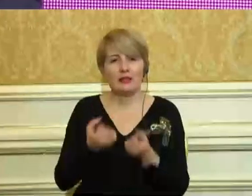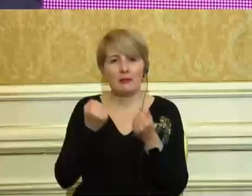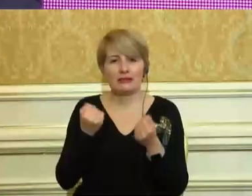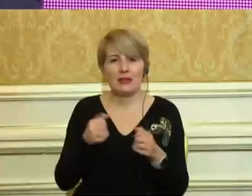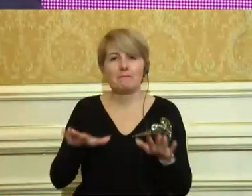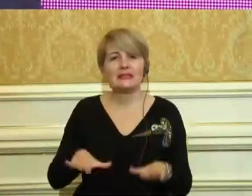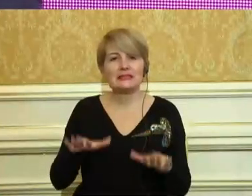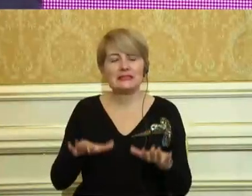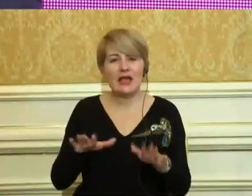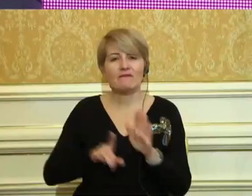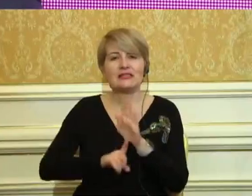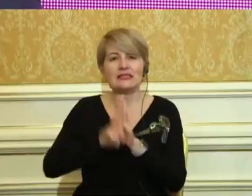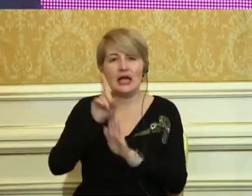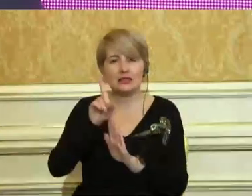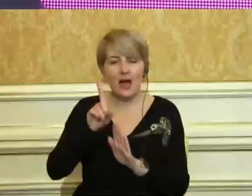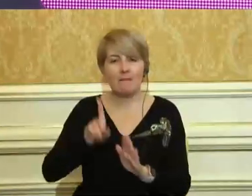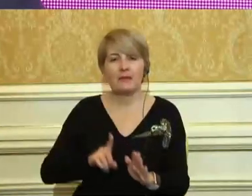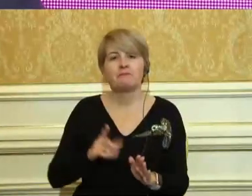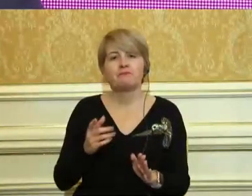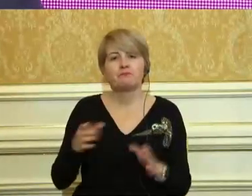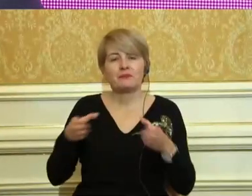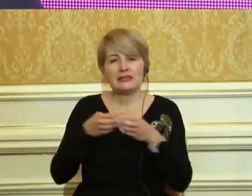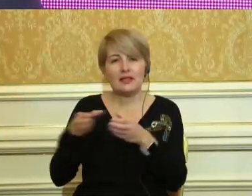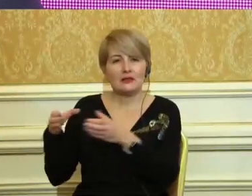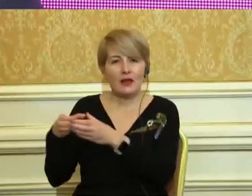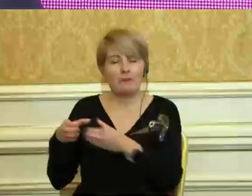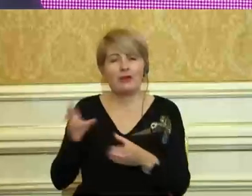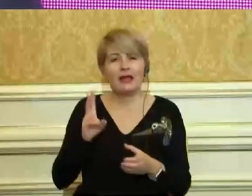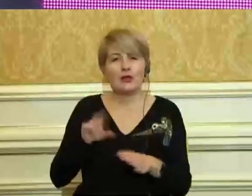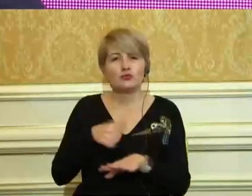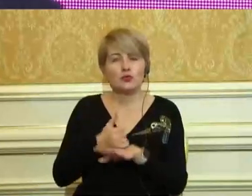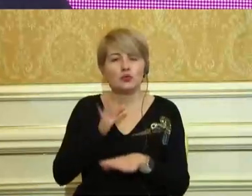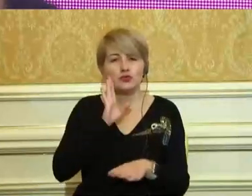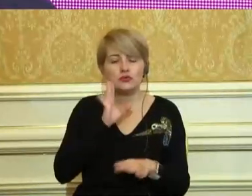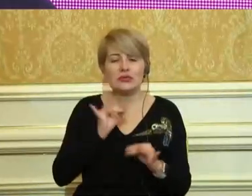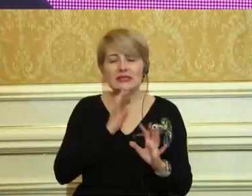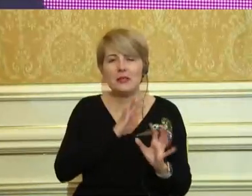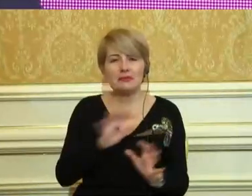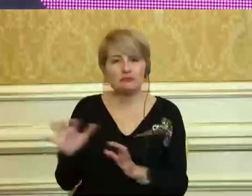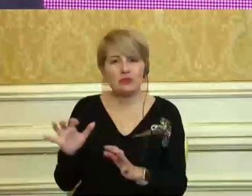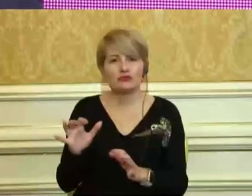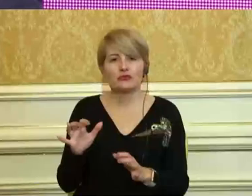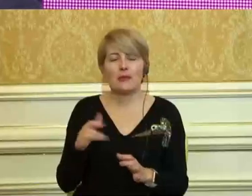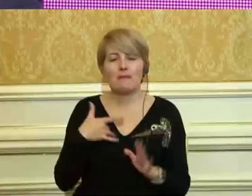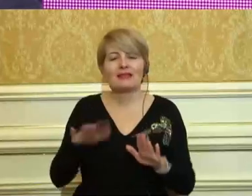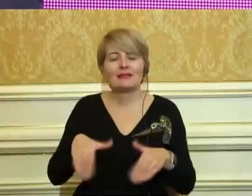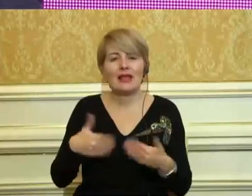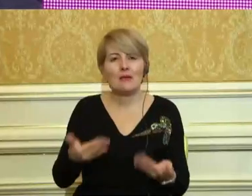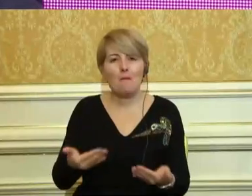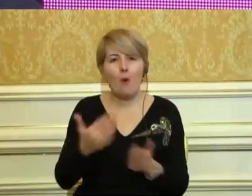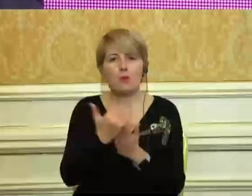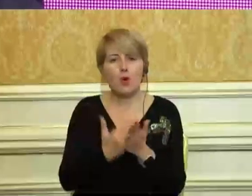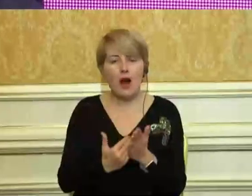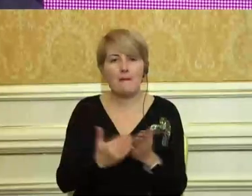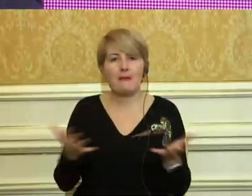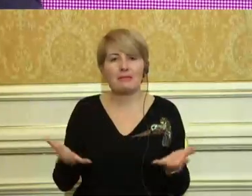with, that are women-led, and also ensure that we provide accelerator programs. So we have one called the